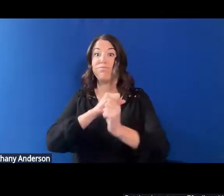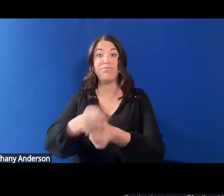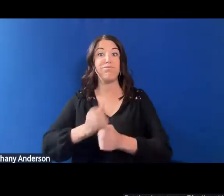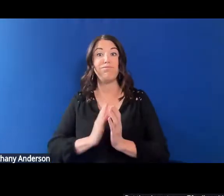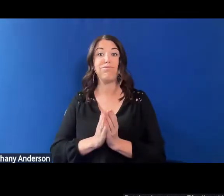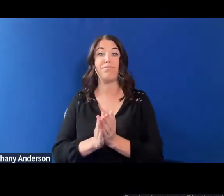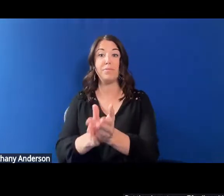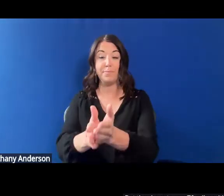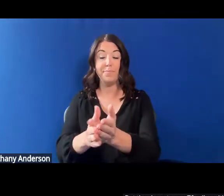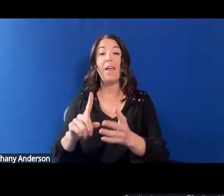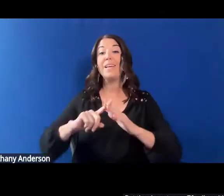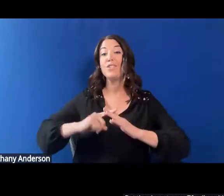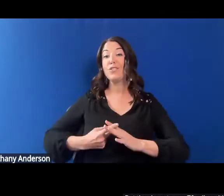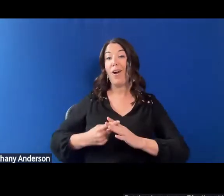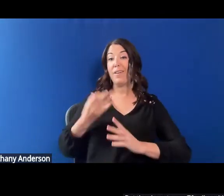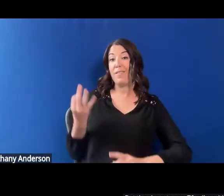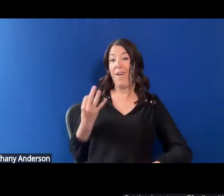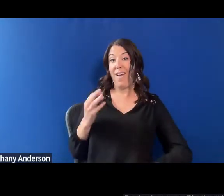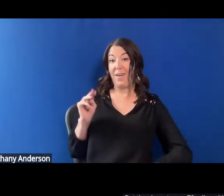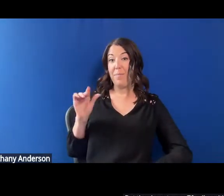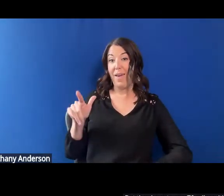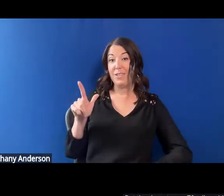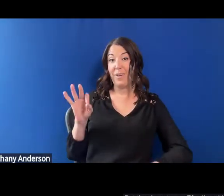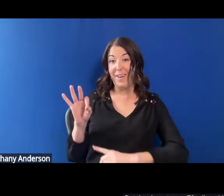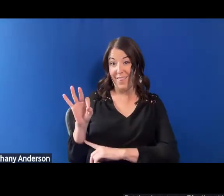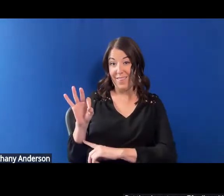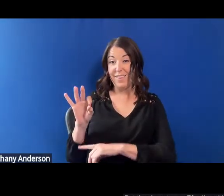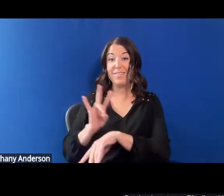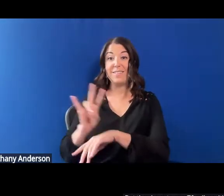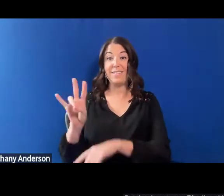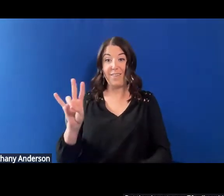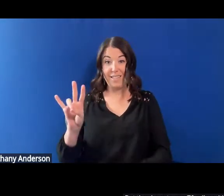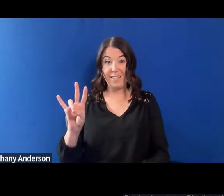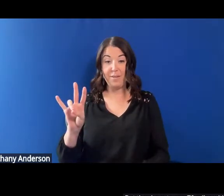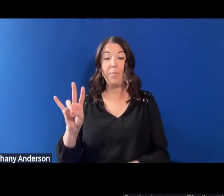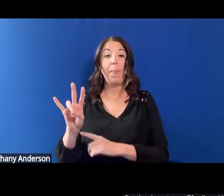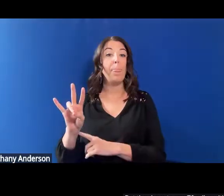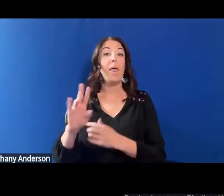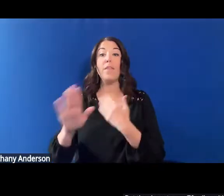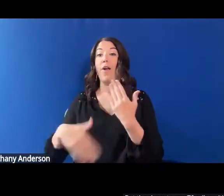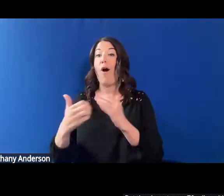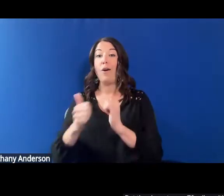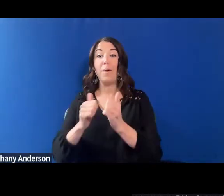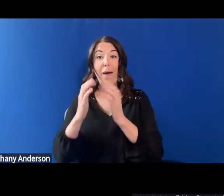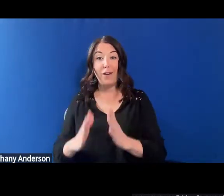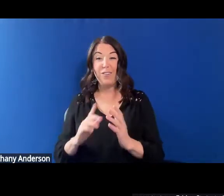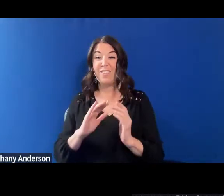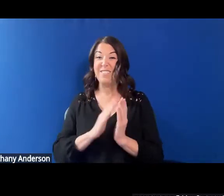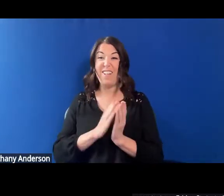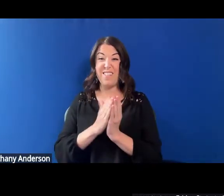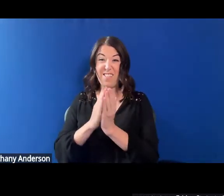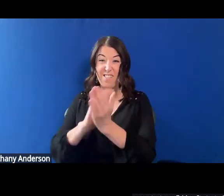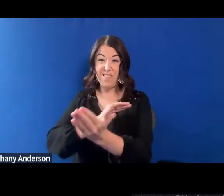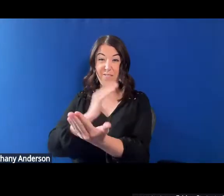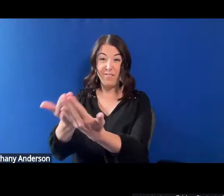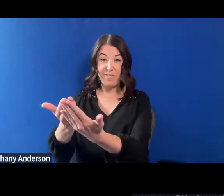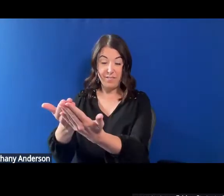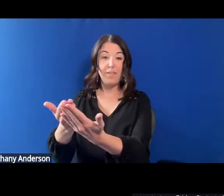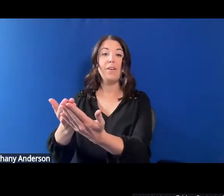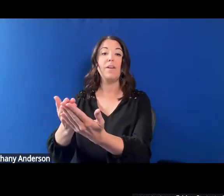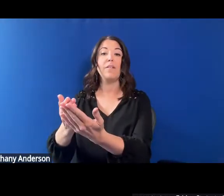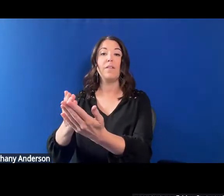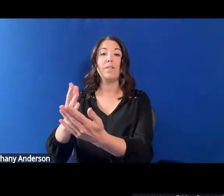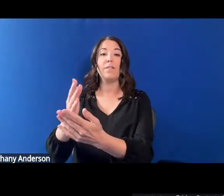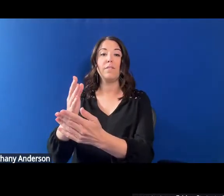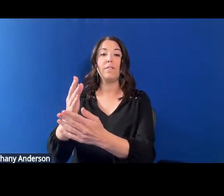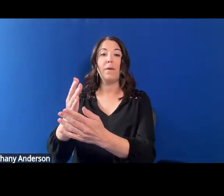started Friday, May 29th at 7 p.m. And then all competitors have to be finished by Sunday,